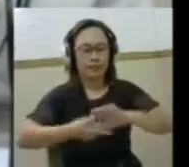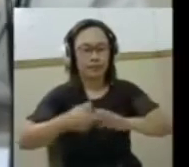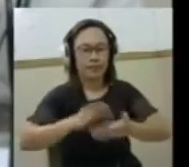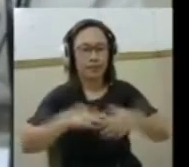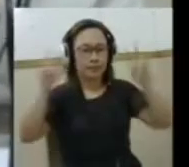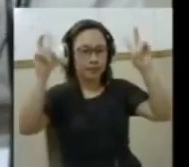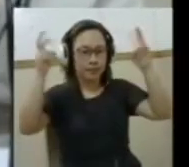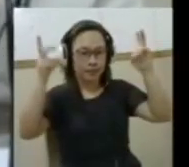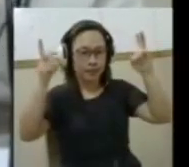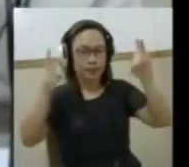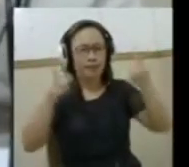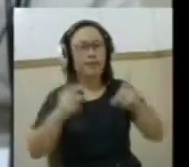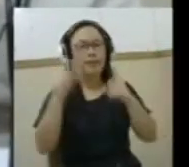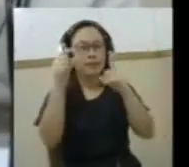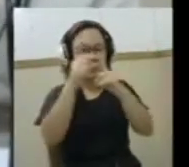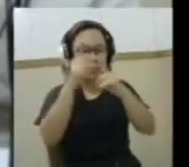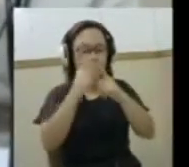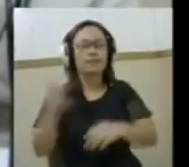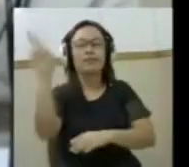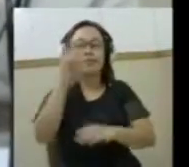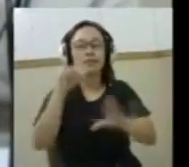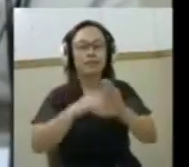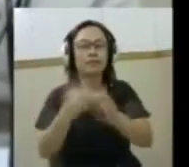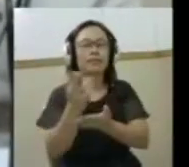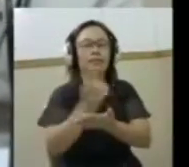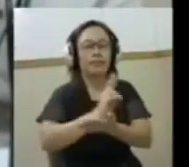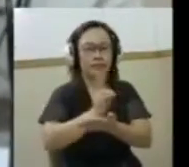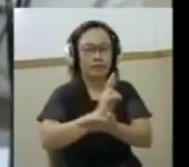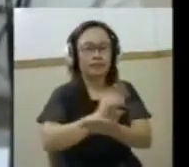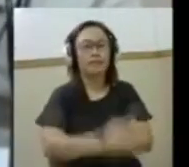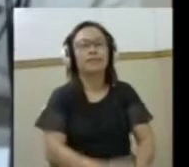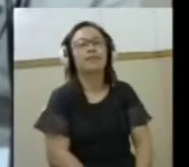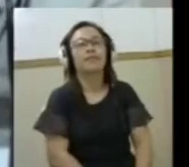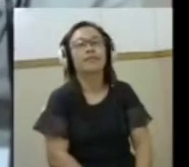entitled Technical Terms Used in Research.